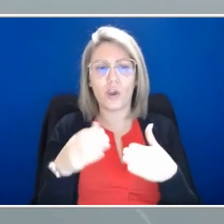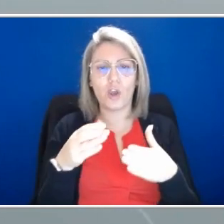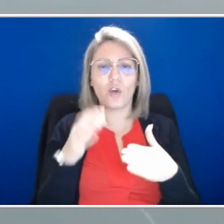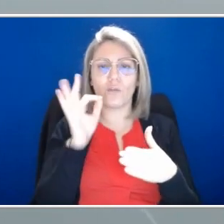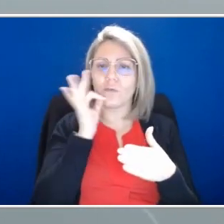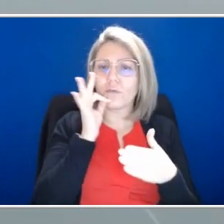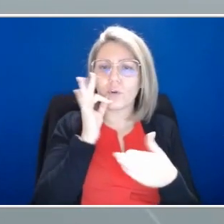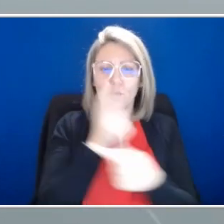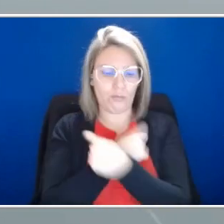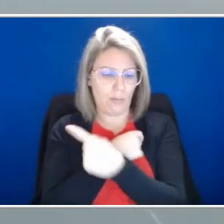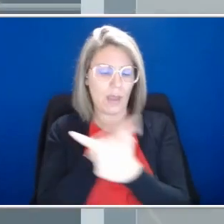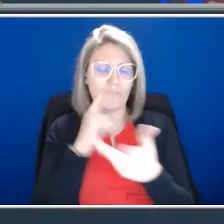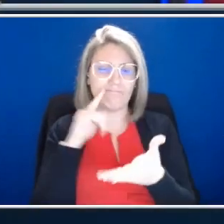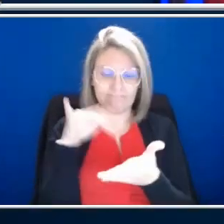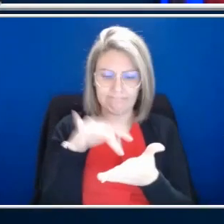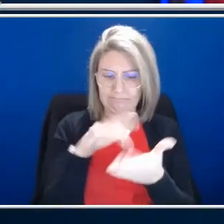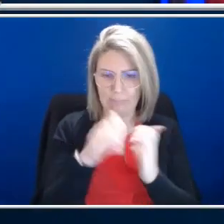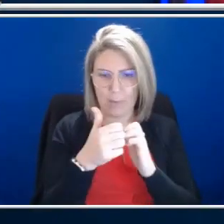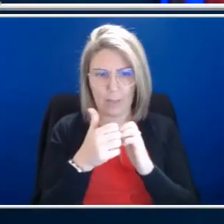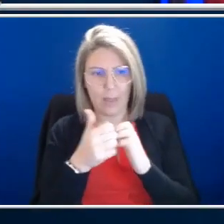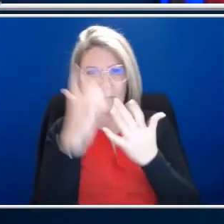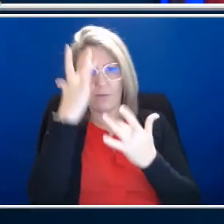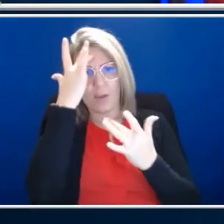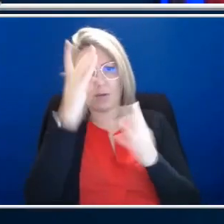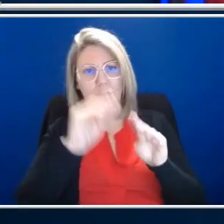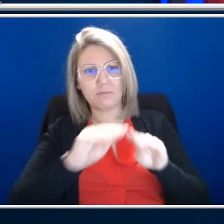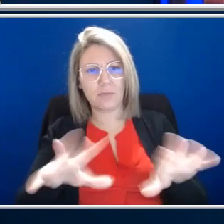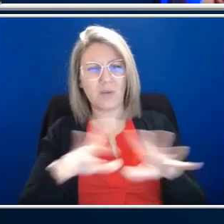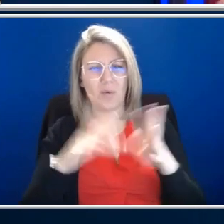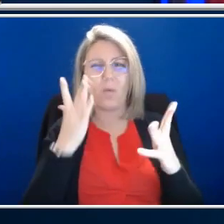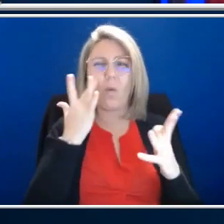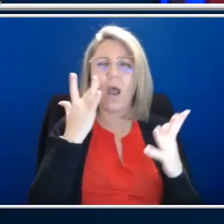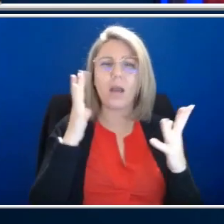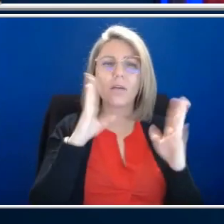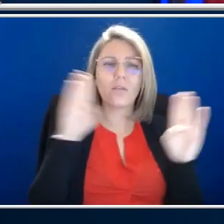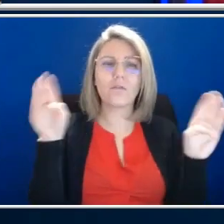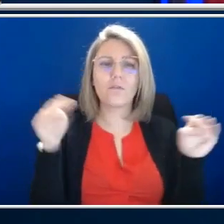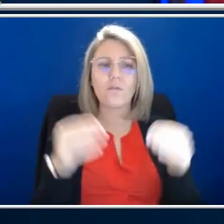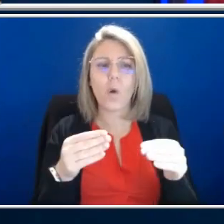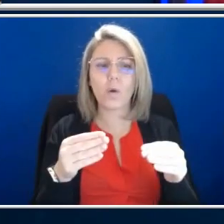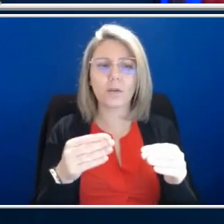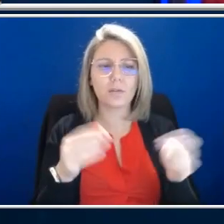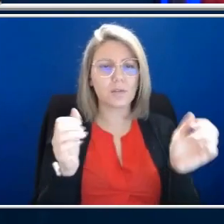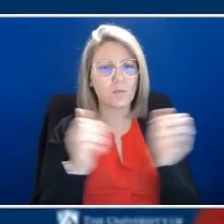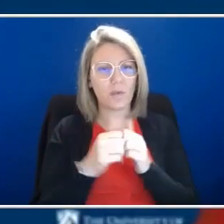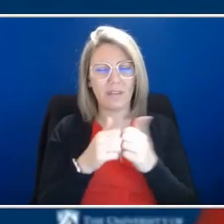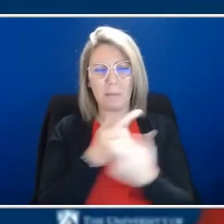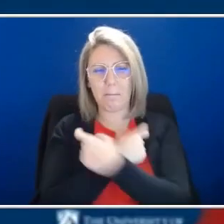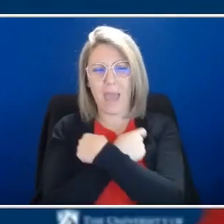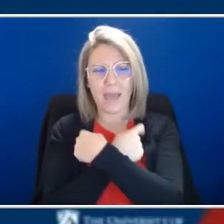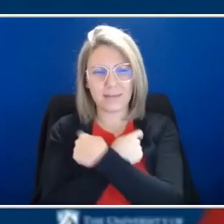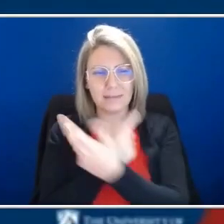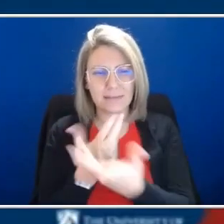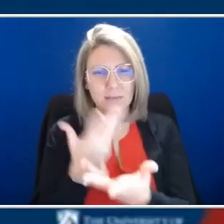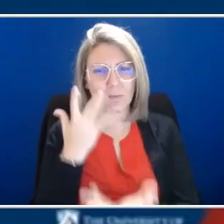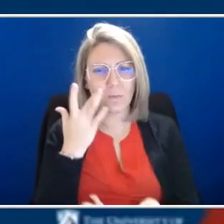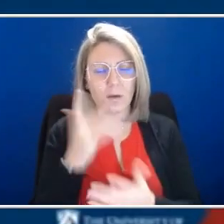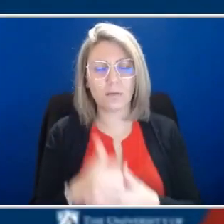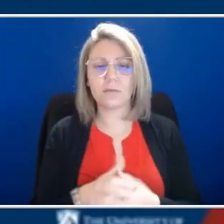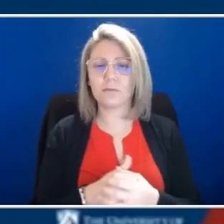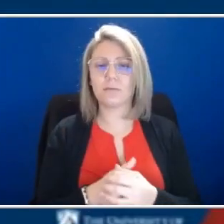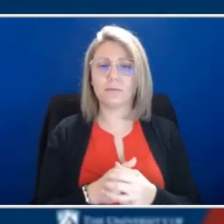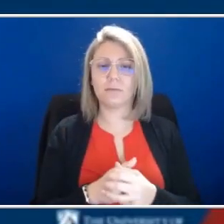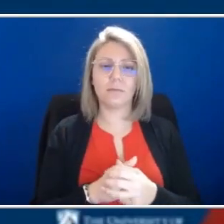So what's your take on why the focus is so much on research on bats? Yeah, this is such a